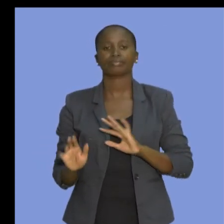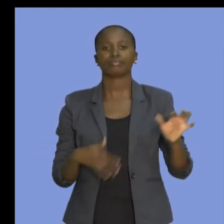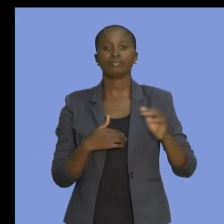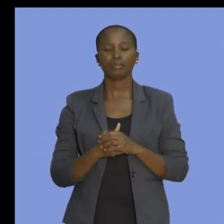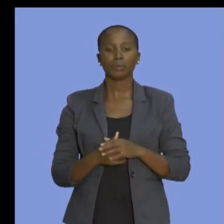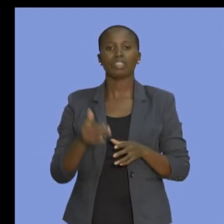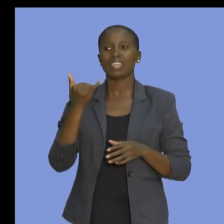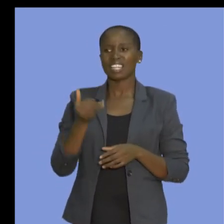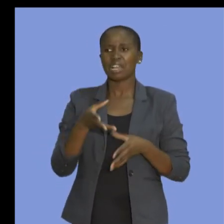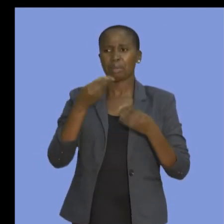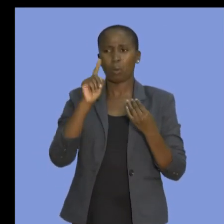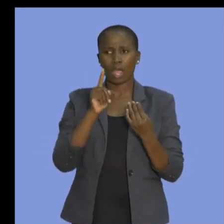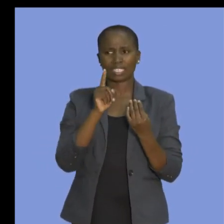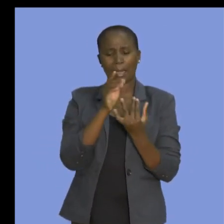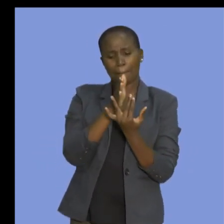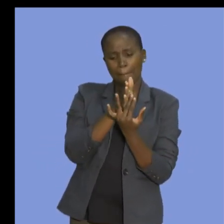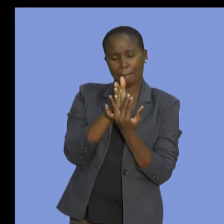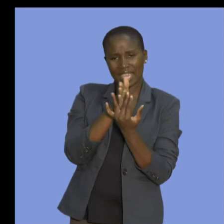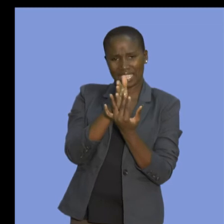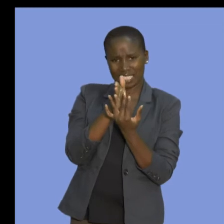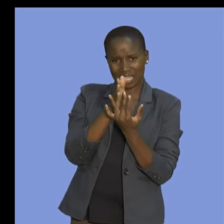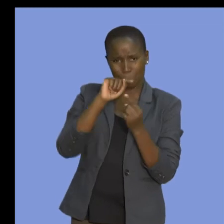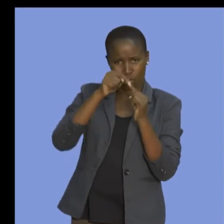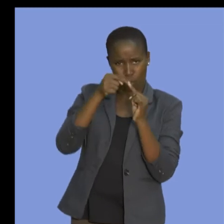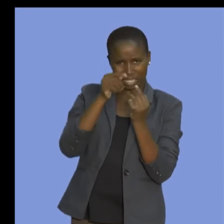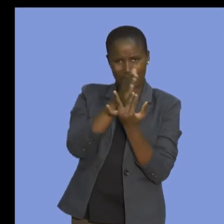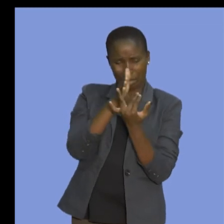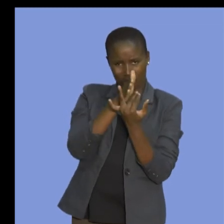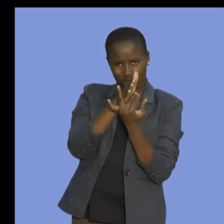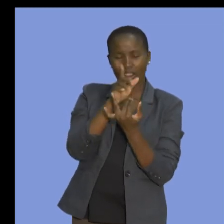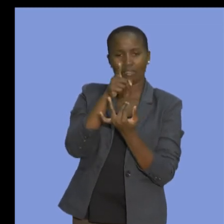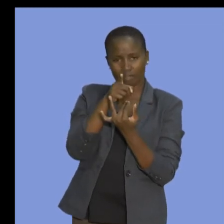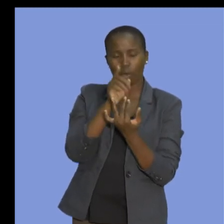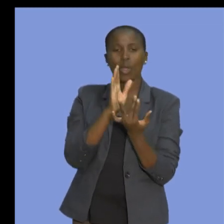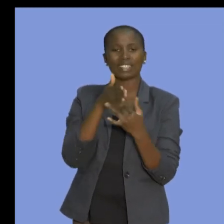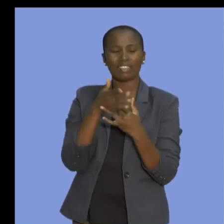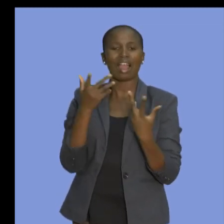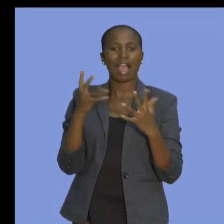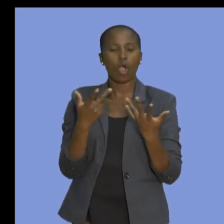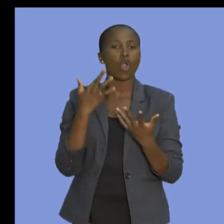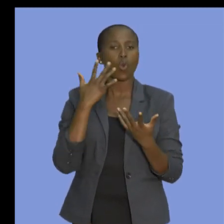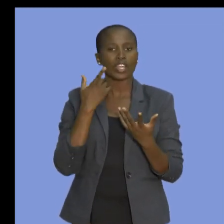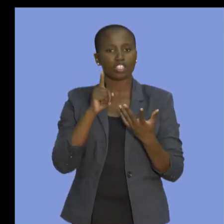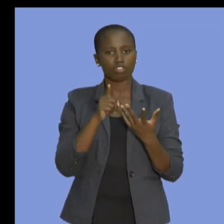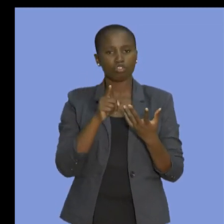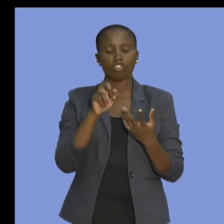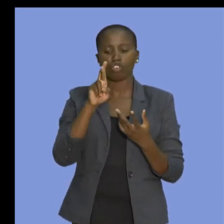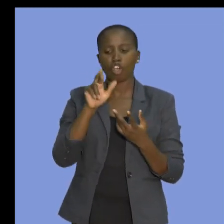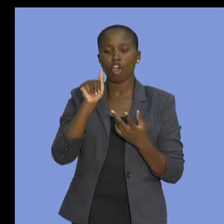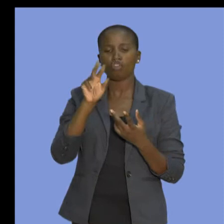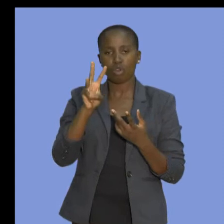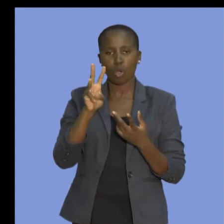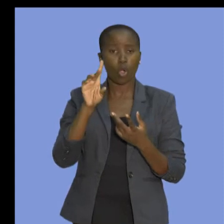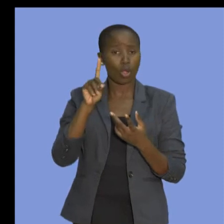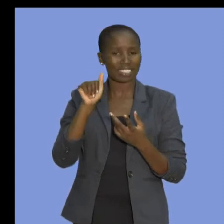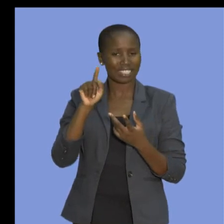of each class interval. And remember that the class interval is when we group raw data, we group raw data into